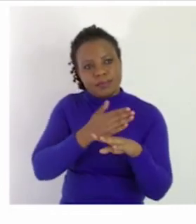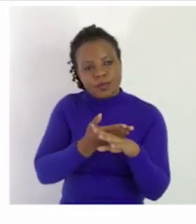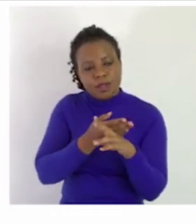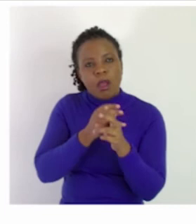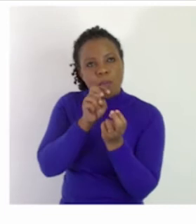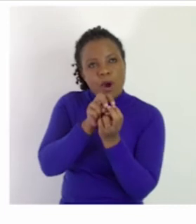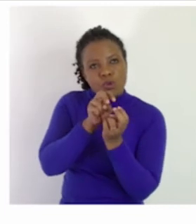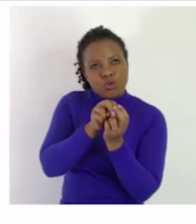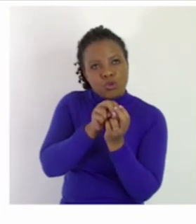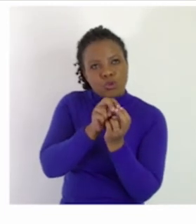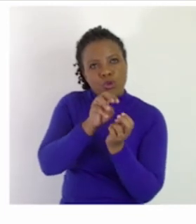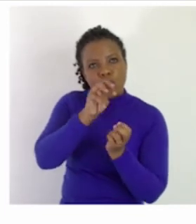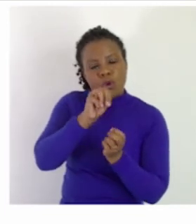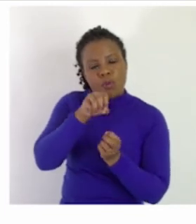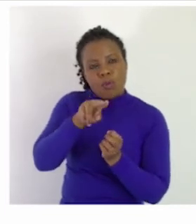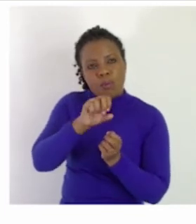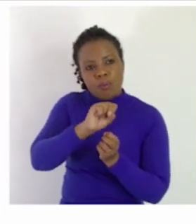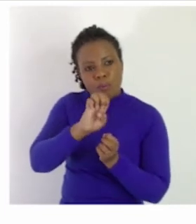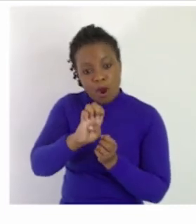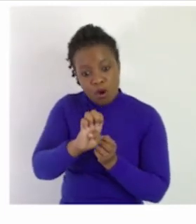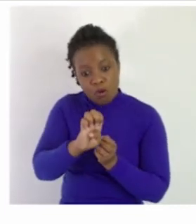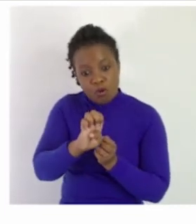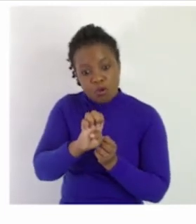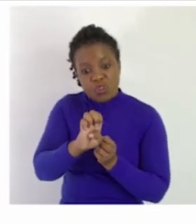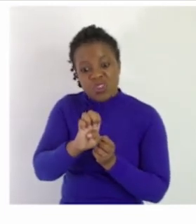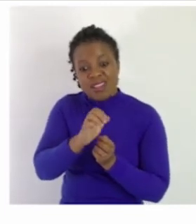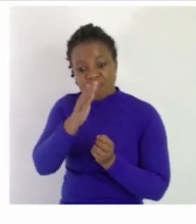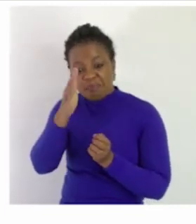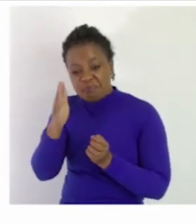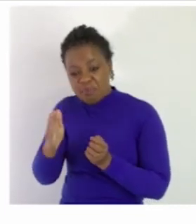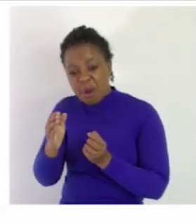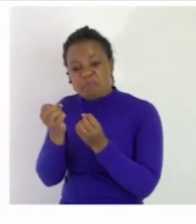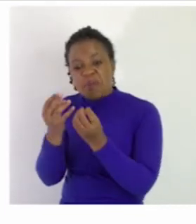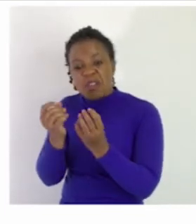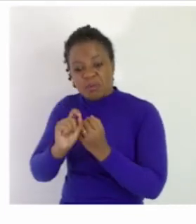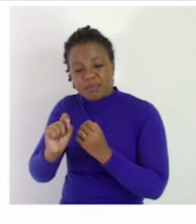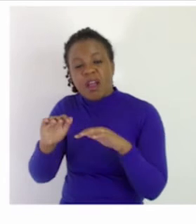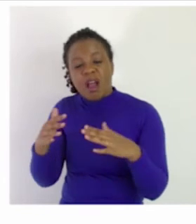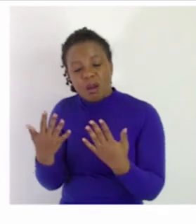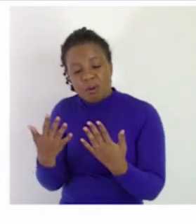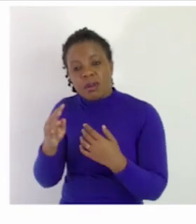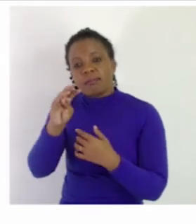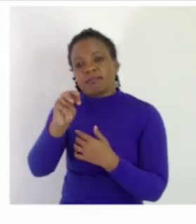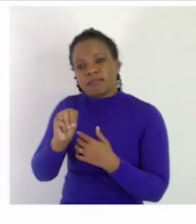mouse, the plural form is going to be mice. Remember,